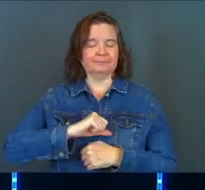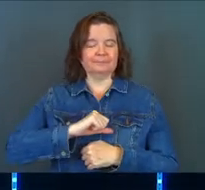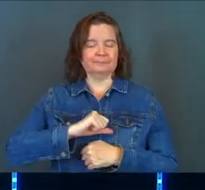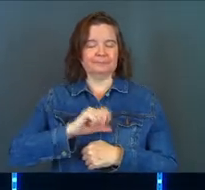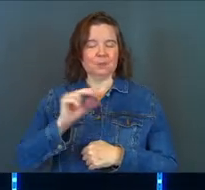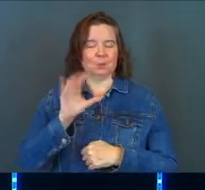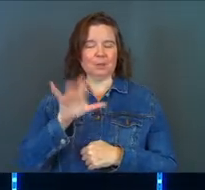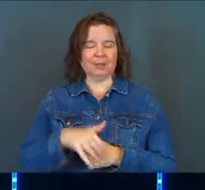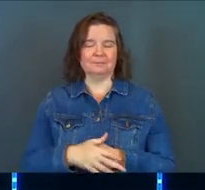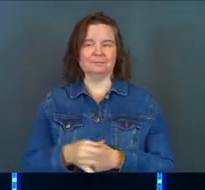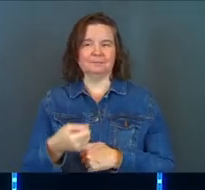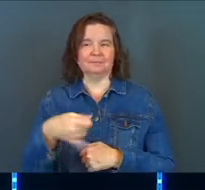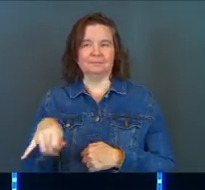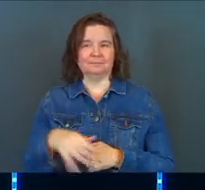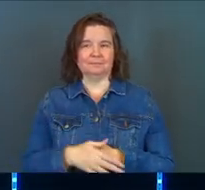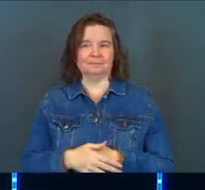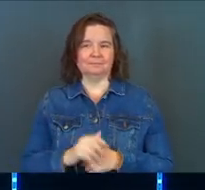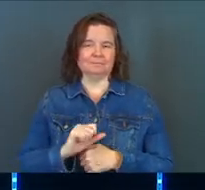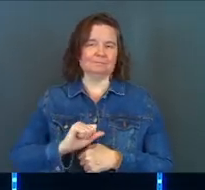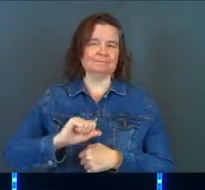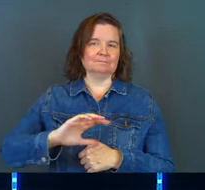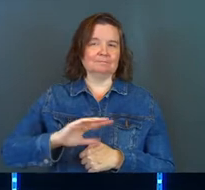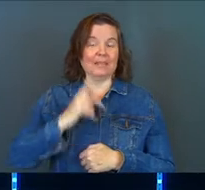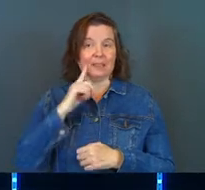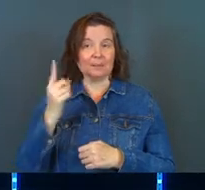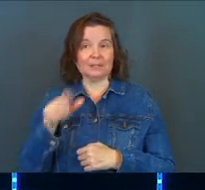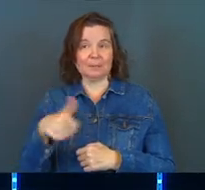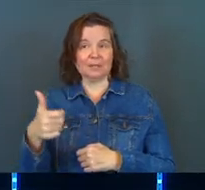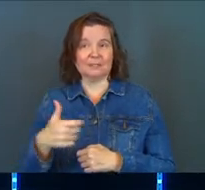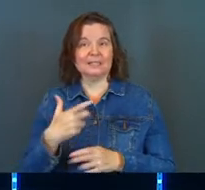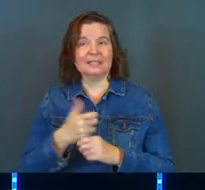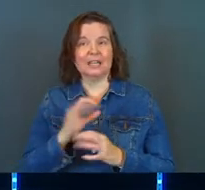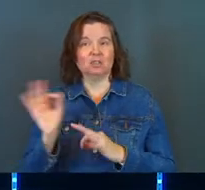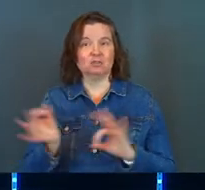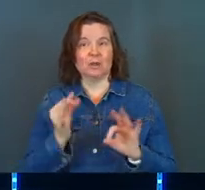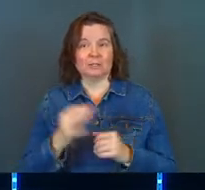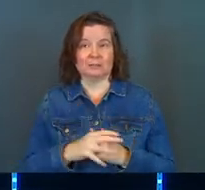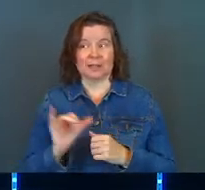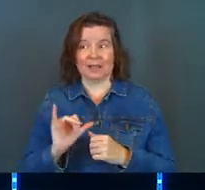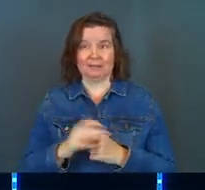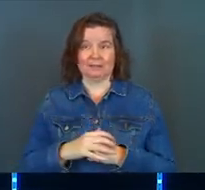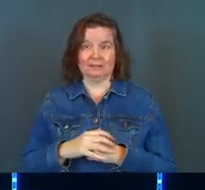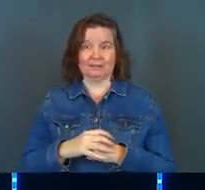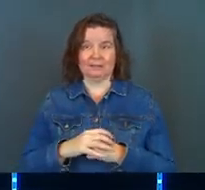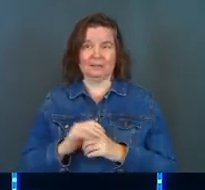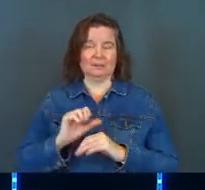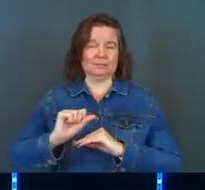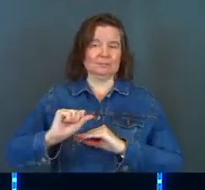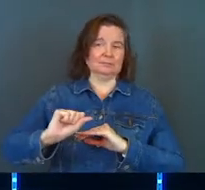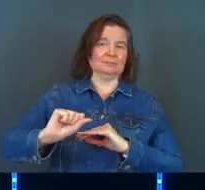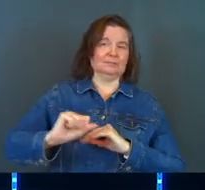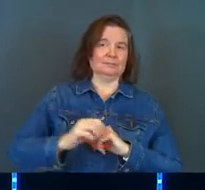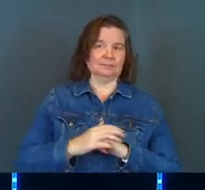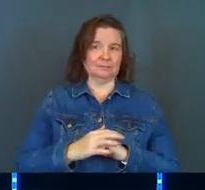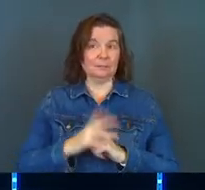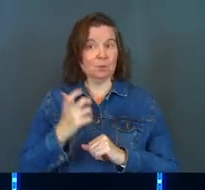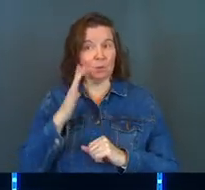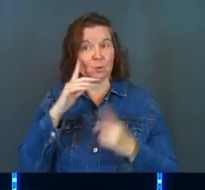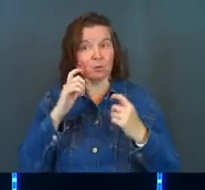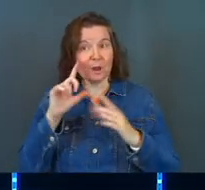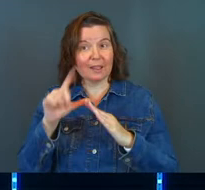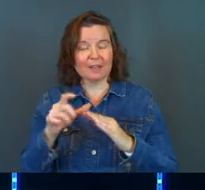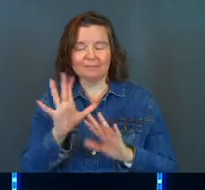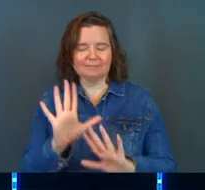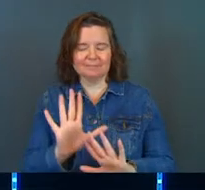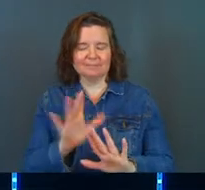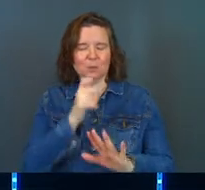that. Why don't you hold back? Think about something else. Get distracted. Like, pull back, pull back. Because you're going to cry